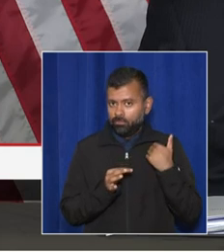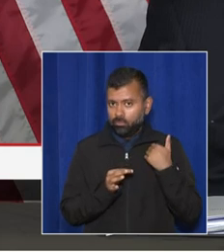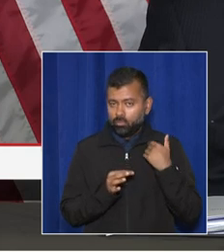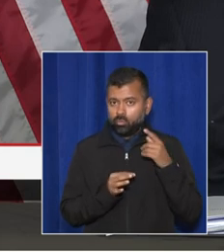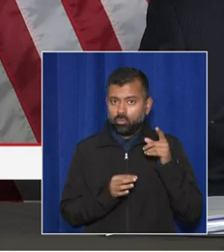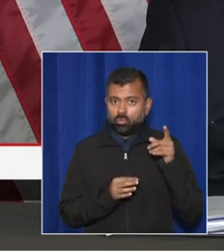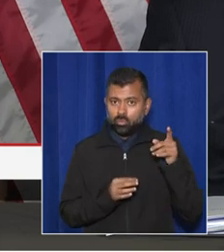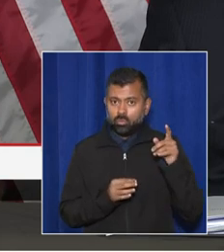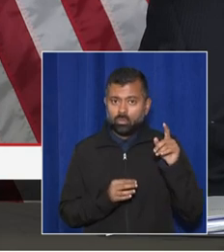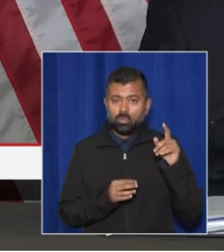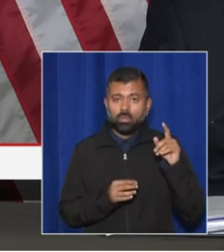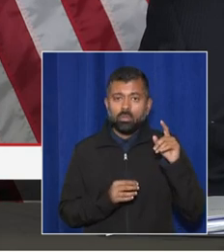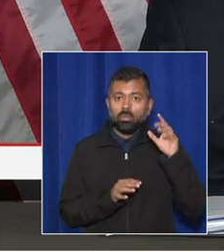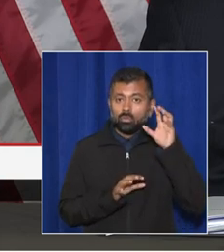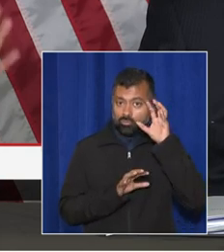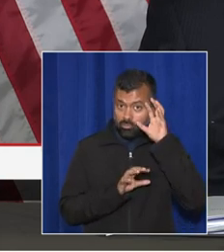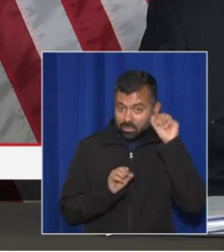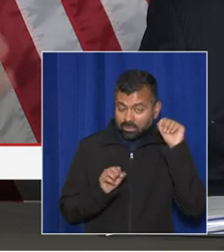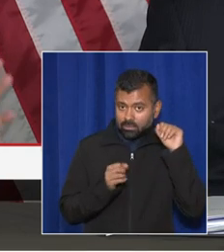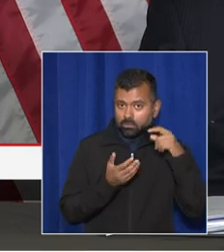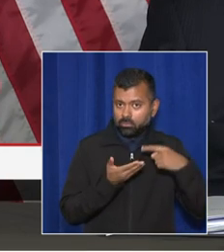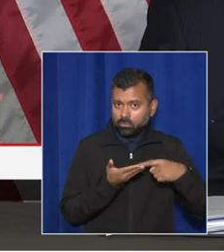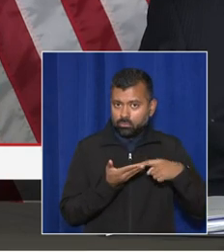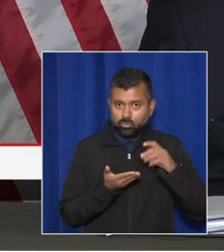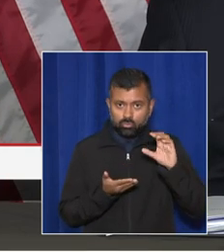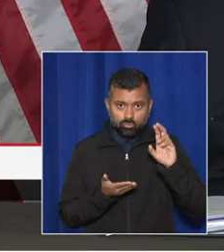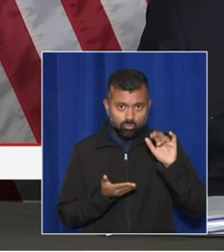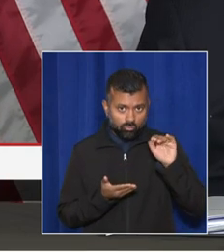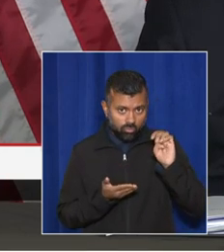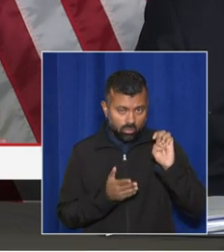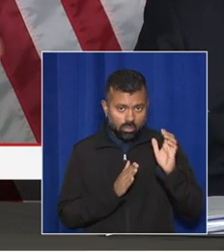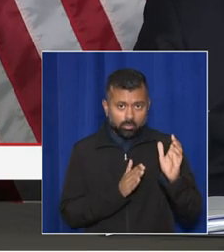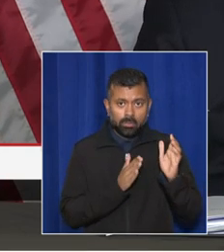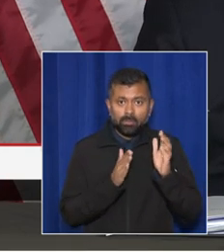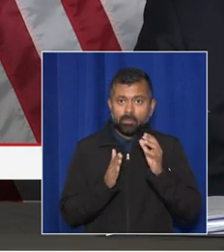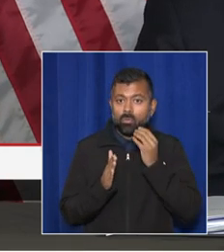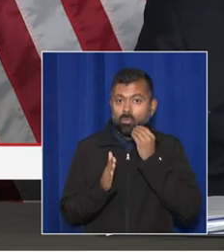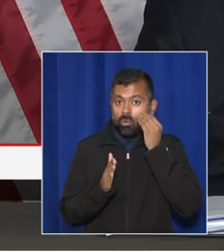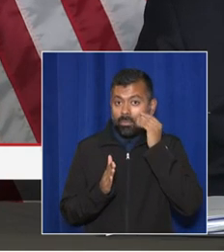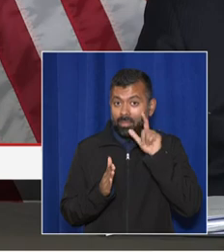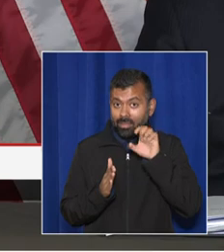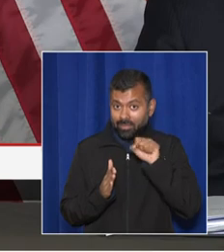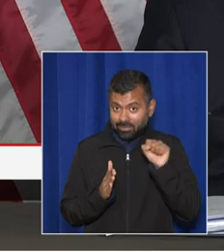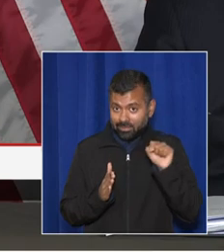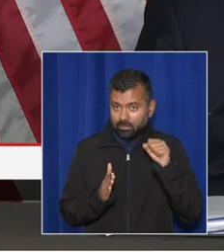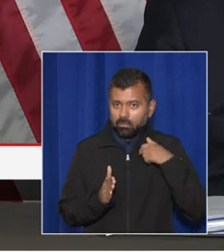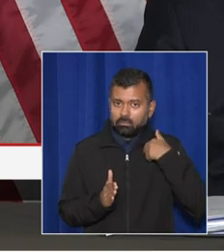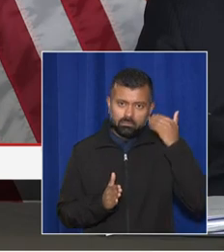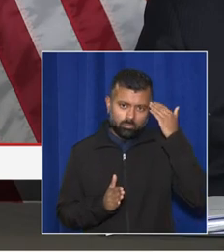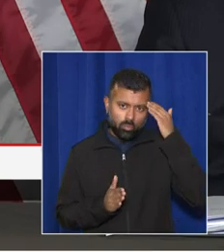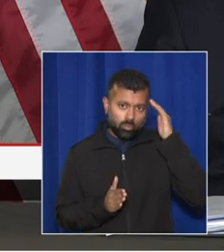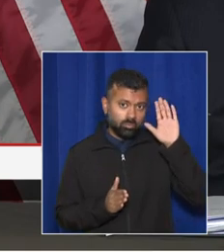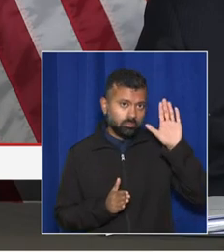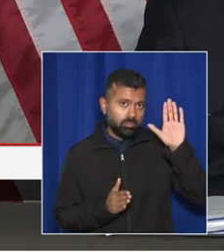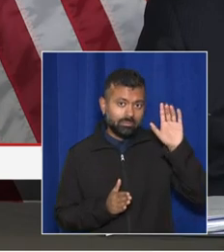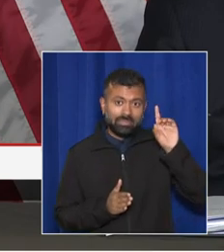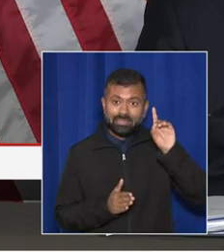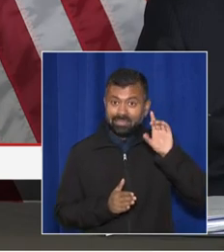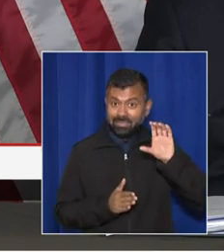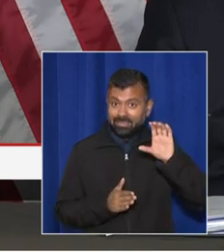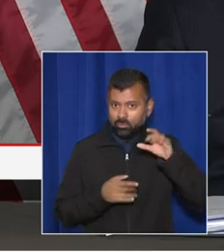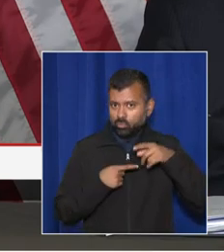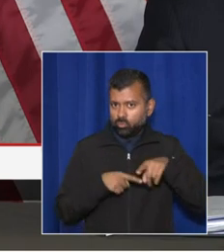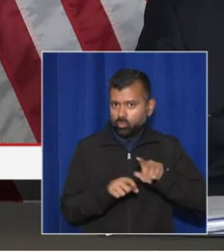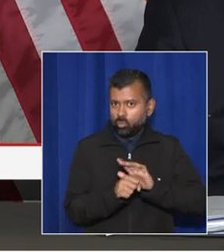and homelessness, had a picture of the DC that he left during COVID, not the work that we have done in the interim to drive